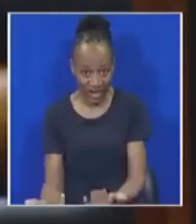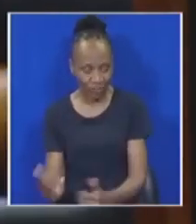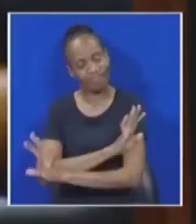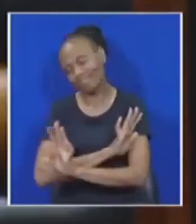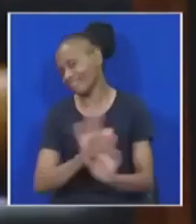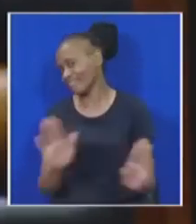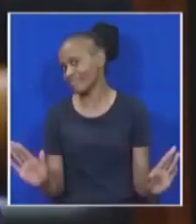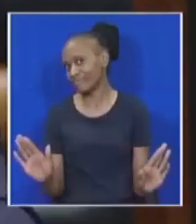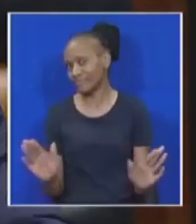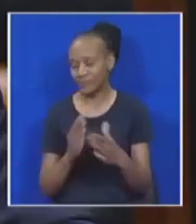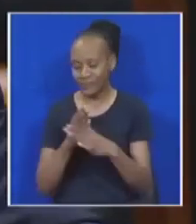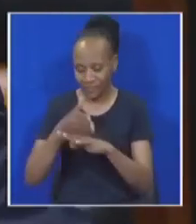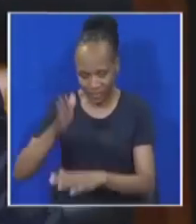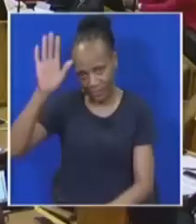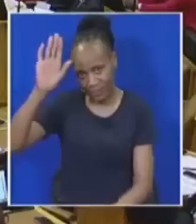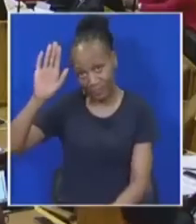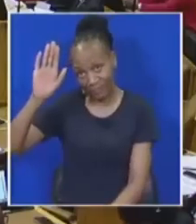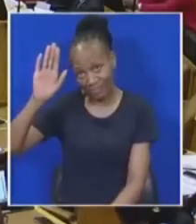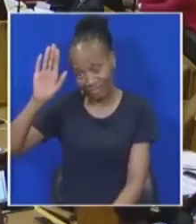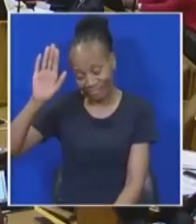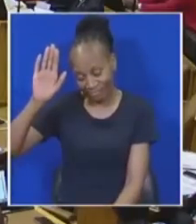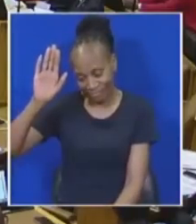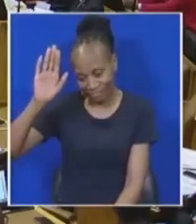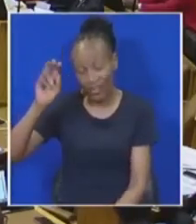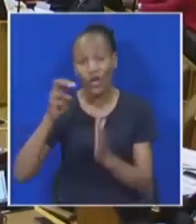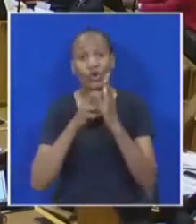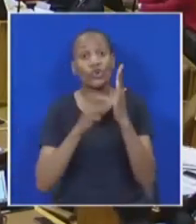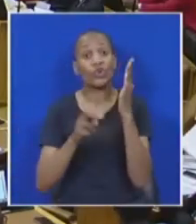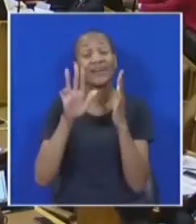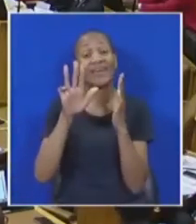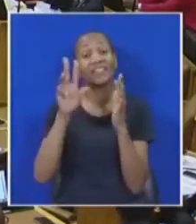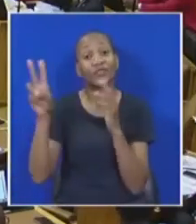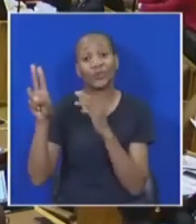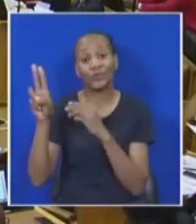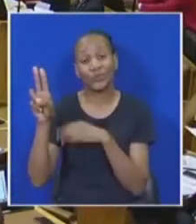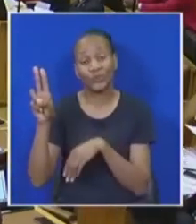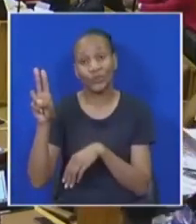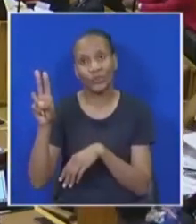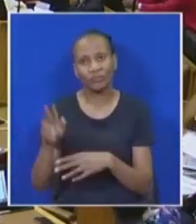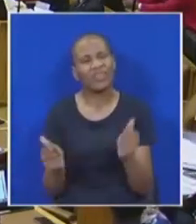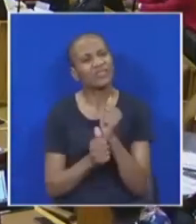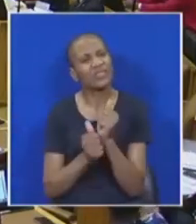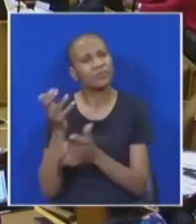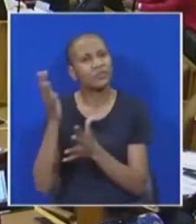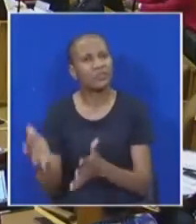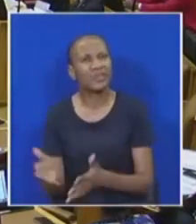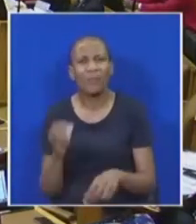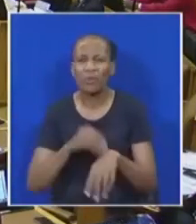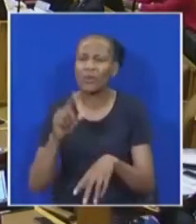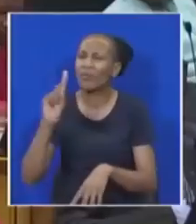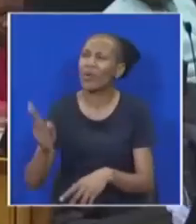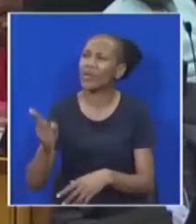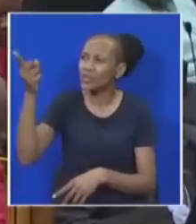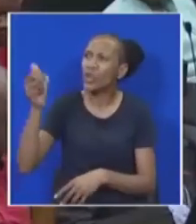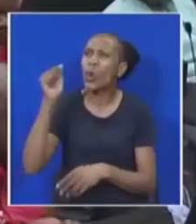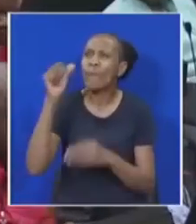Order, Deputy Speaker. Yes, Honorable I rise on Rule 92. Yes. Deputy Speaker, what is so difficult for you as